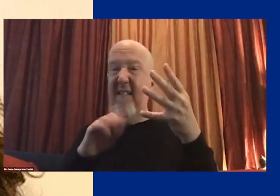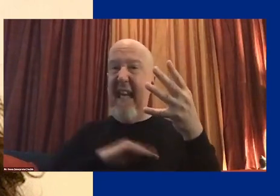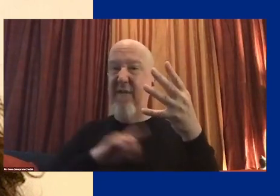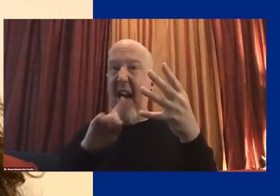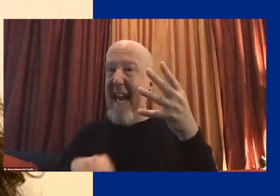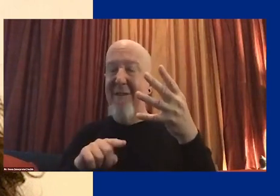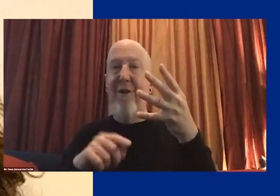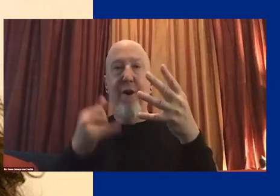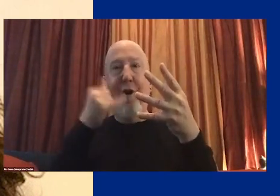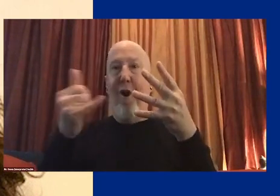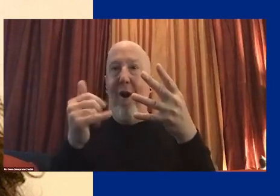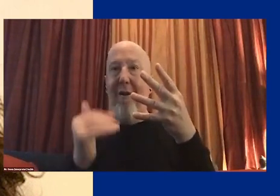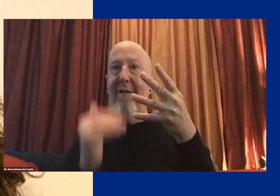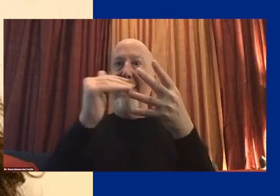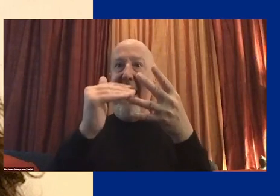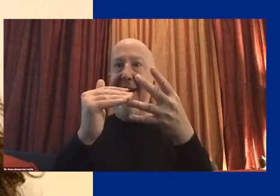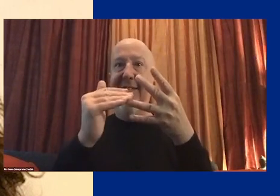other people have more suggestions.